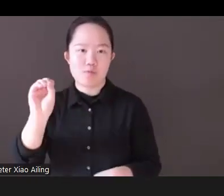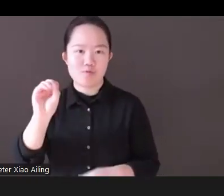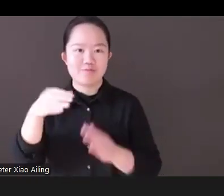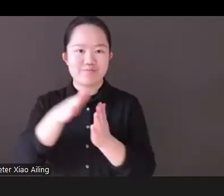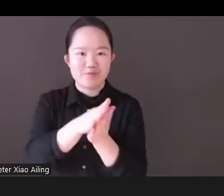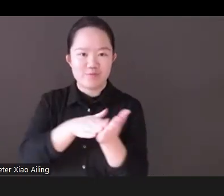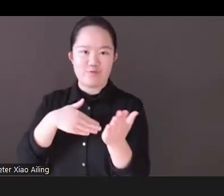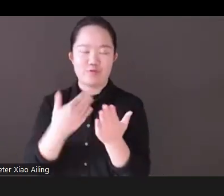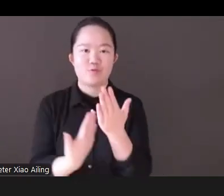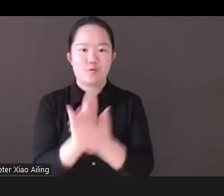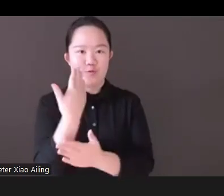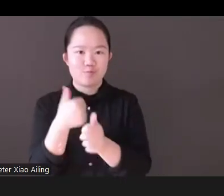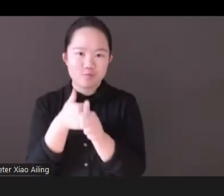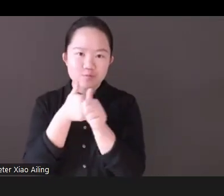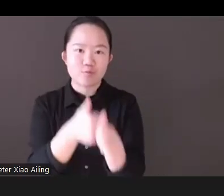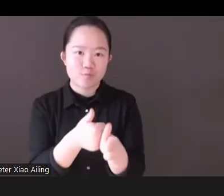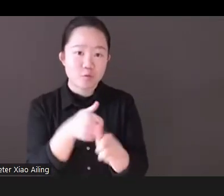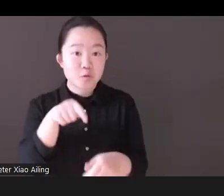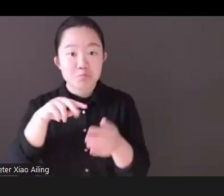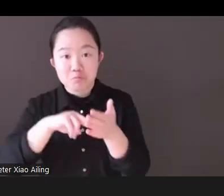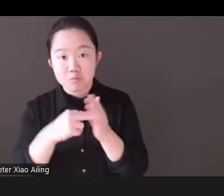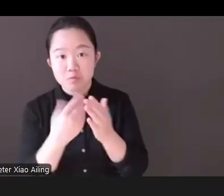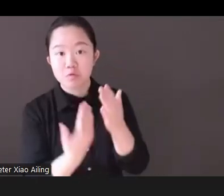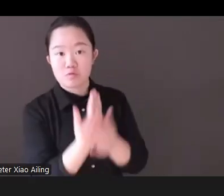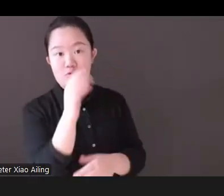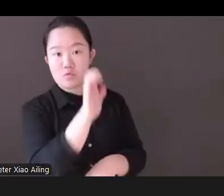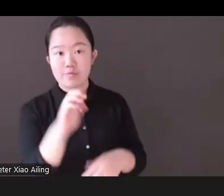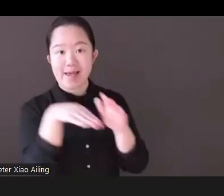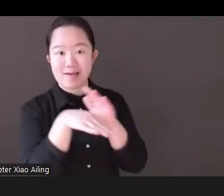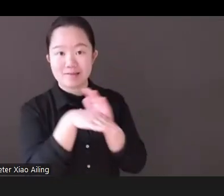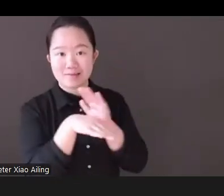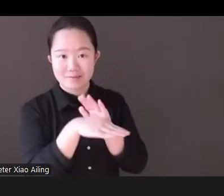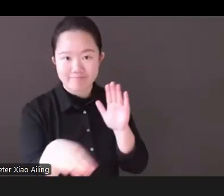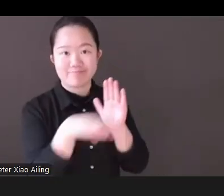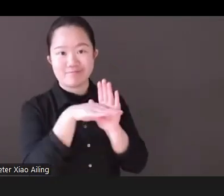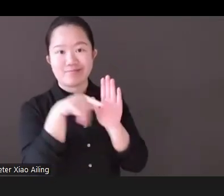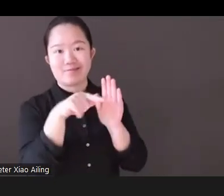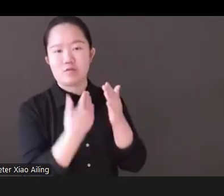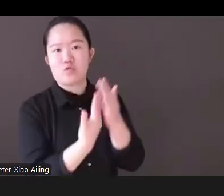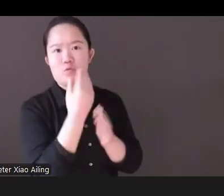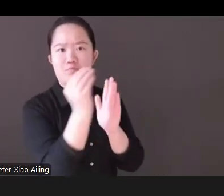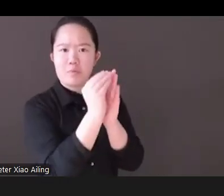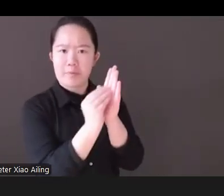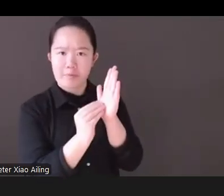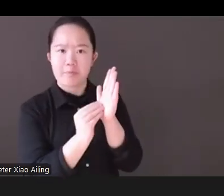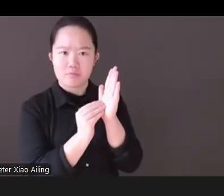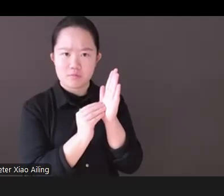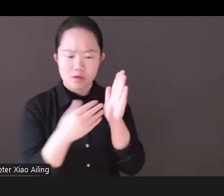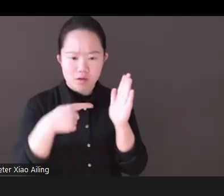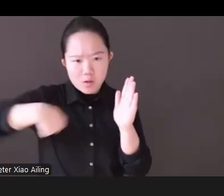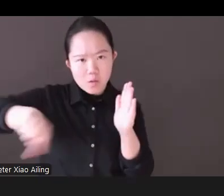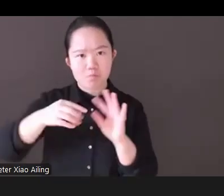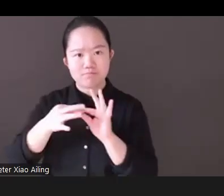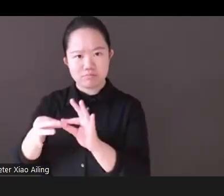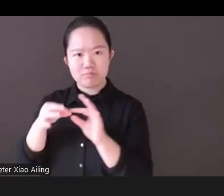when you follow the EU. So that's good. So Eetu, Finland. What is you said yesterday famously in the workshop that in Finland we test